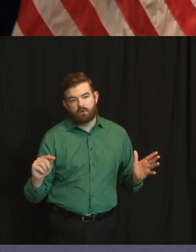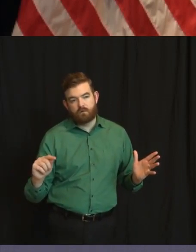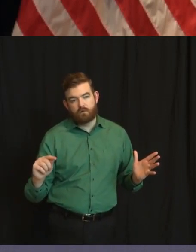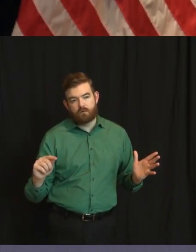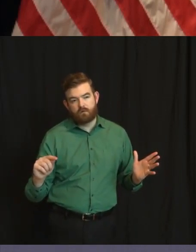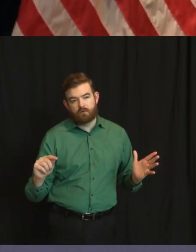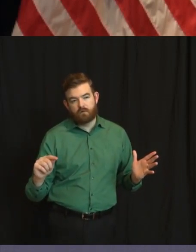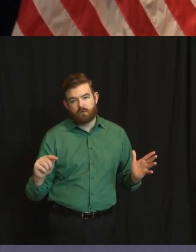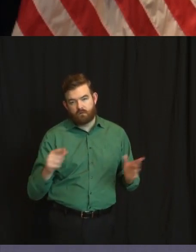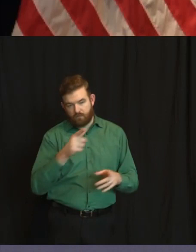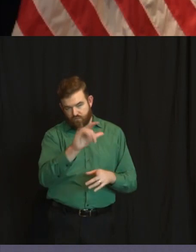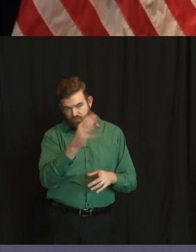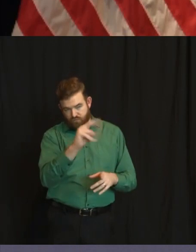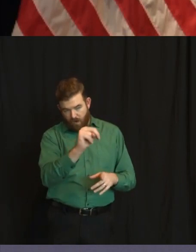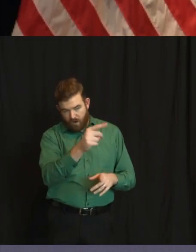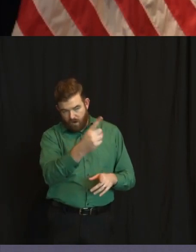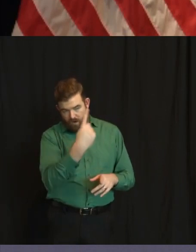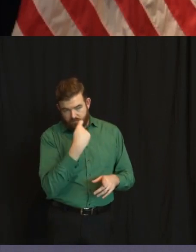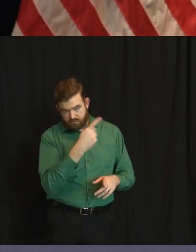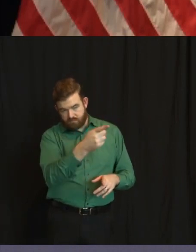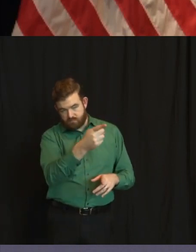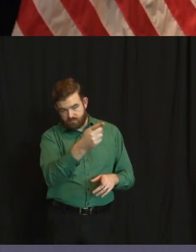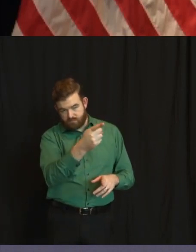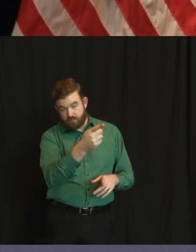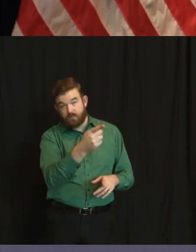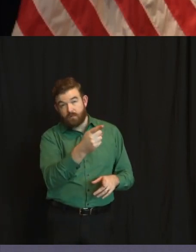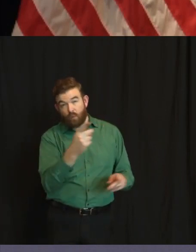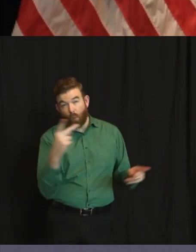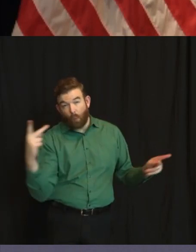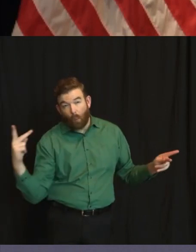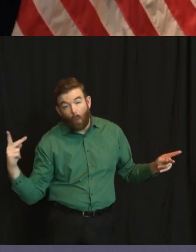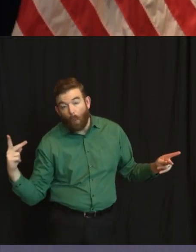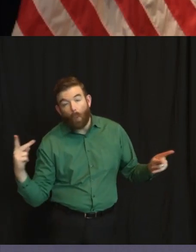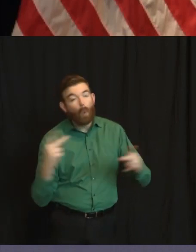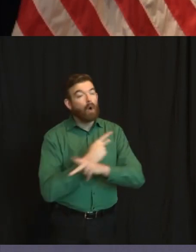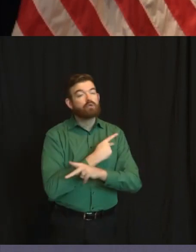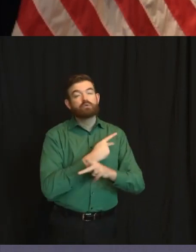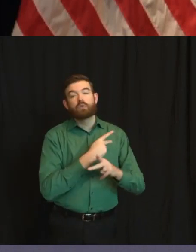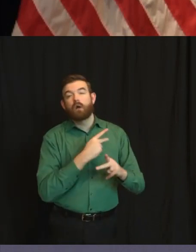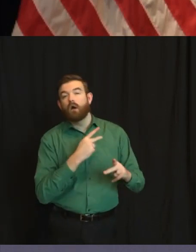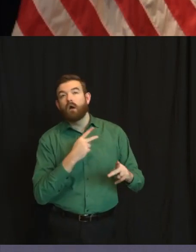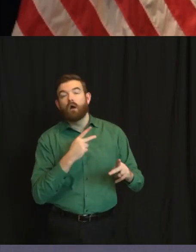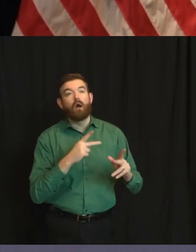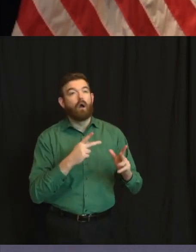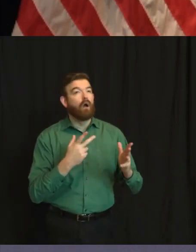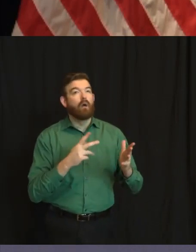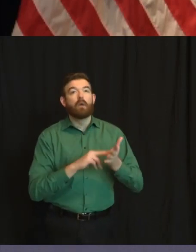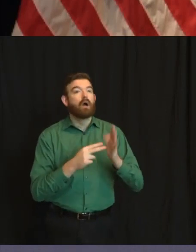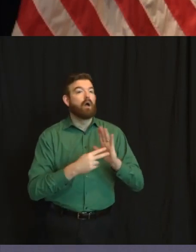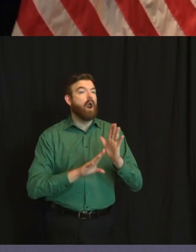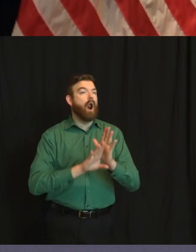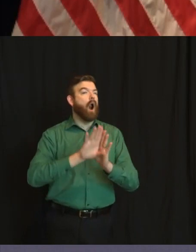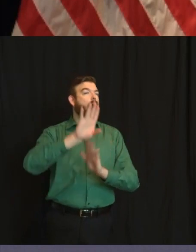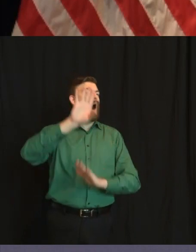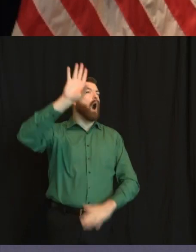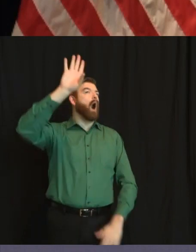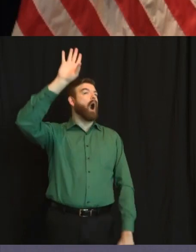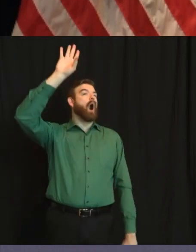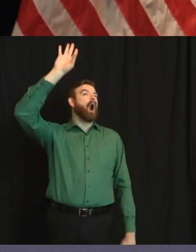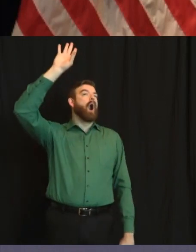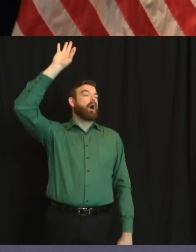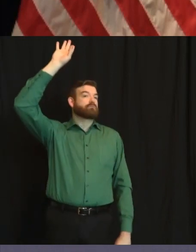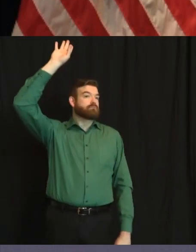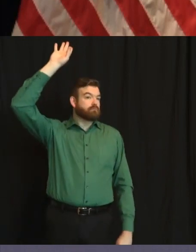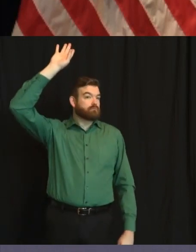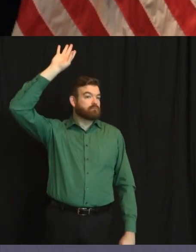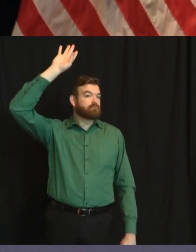watching, the awful case peaked sooner at levels that were unfathomable. There was no amount of work we could